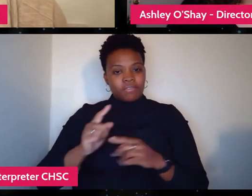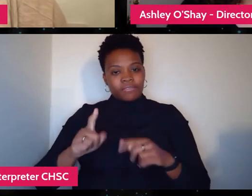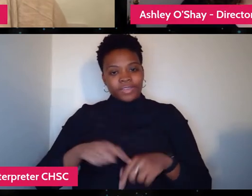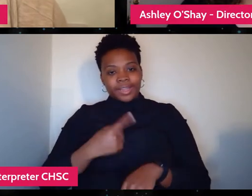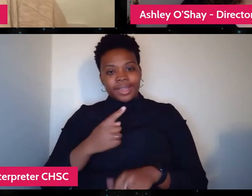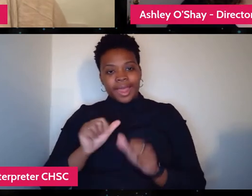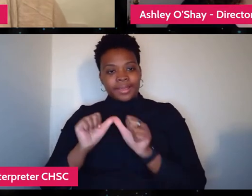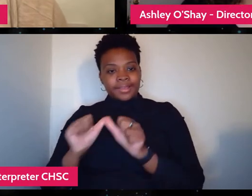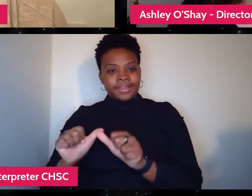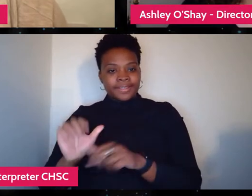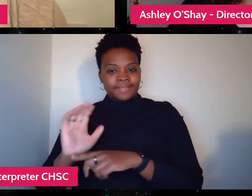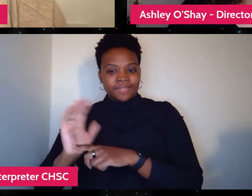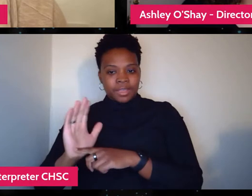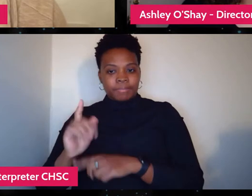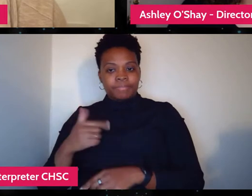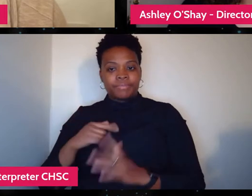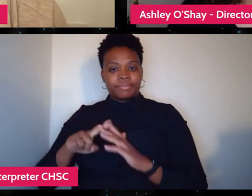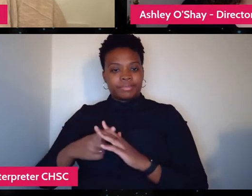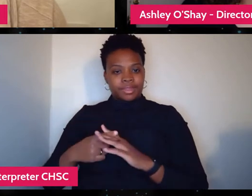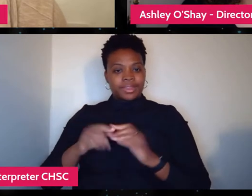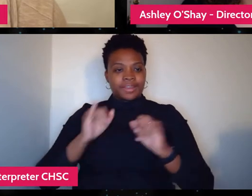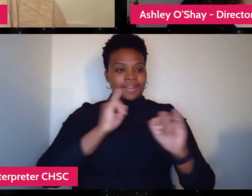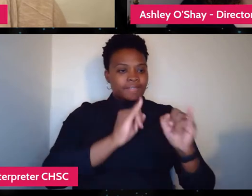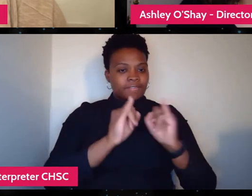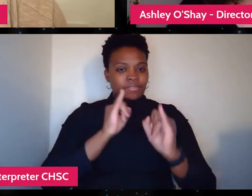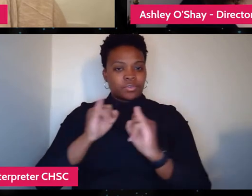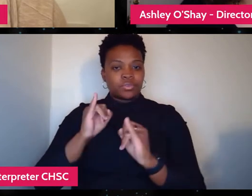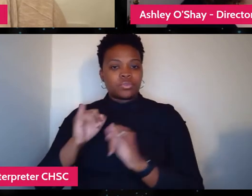so that's when I began to interview